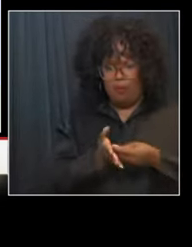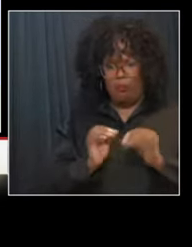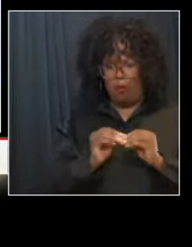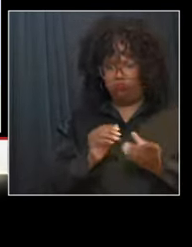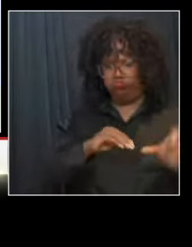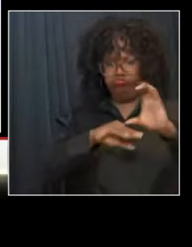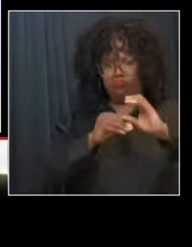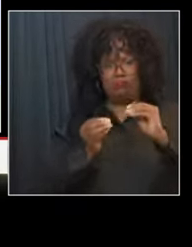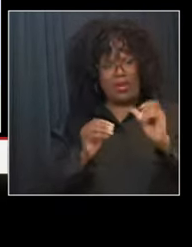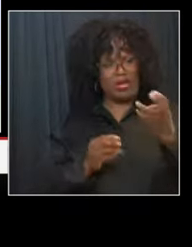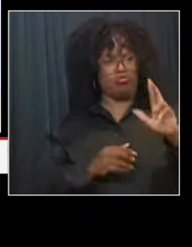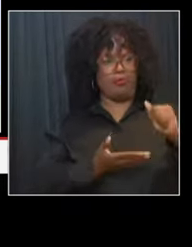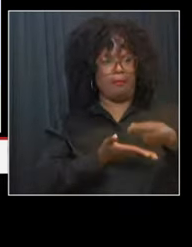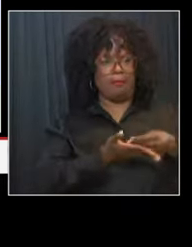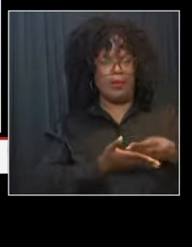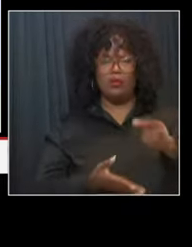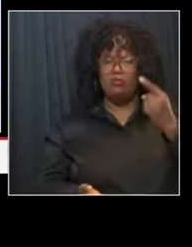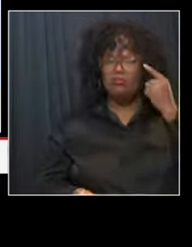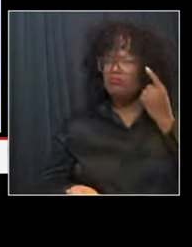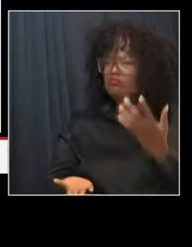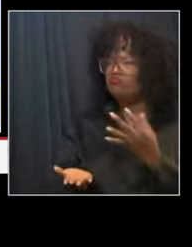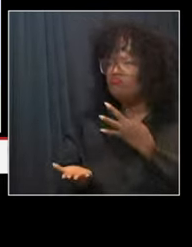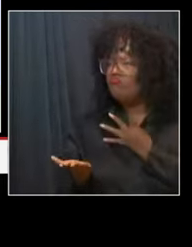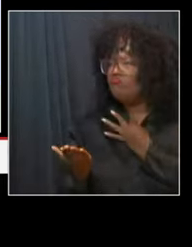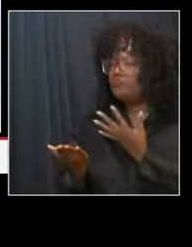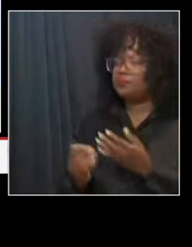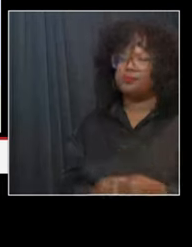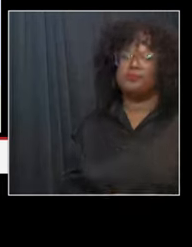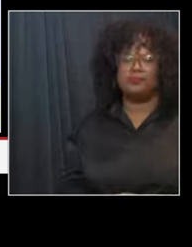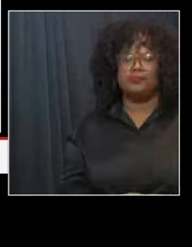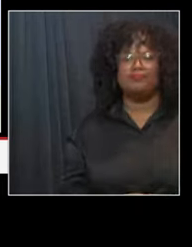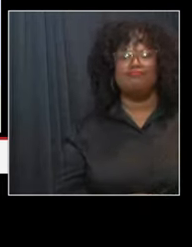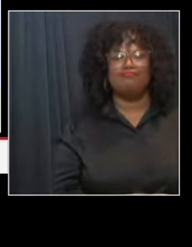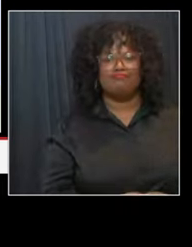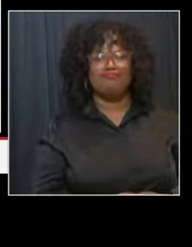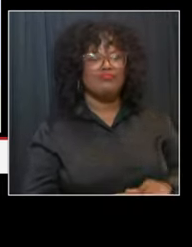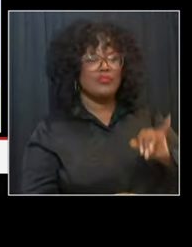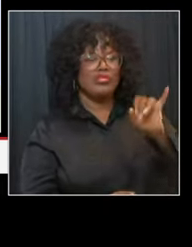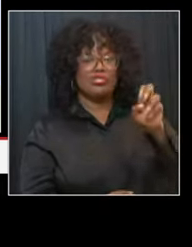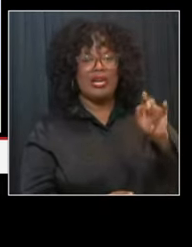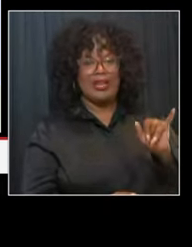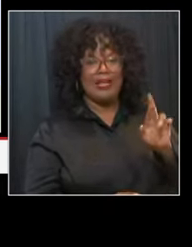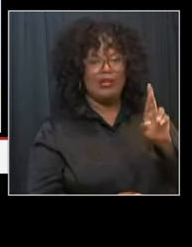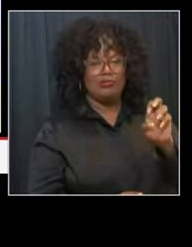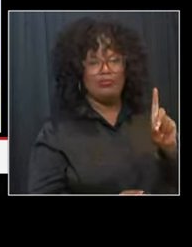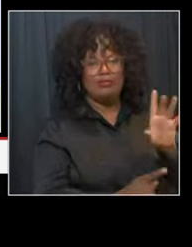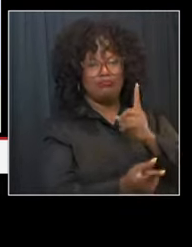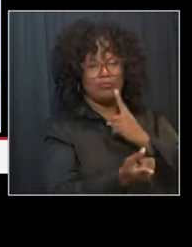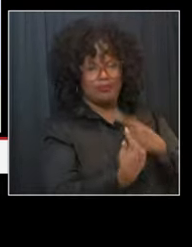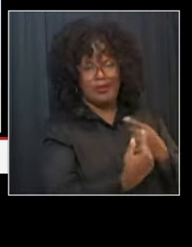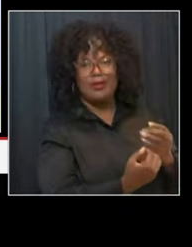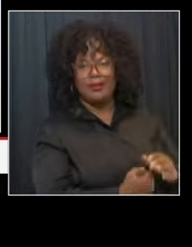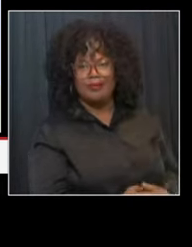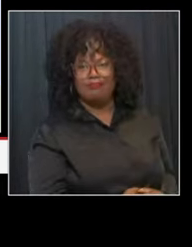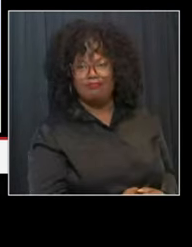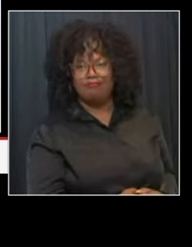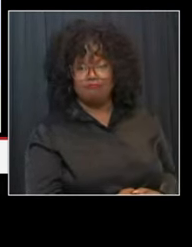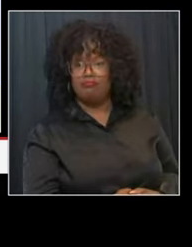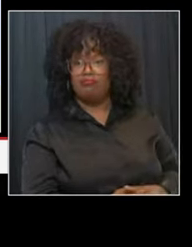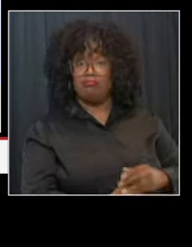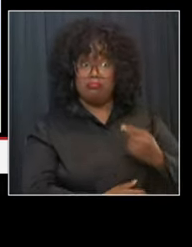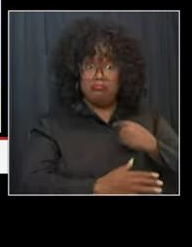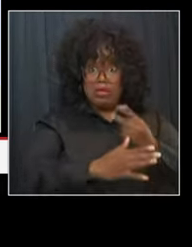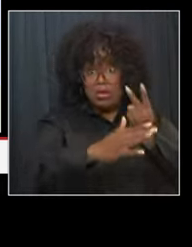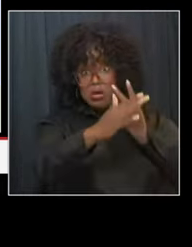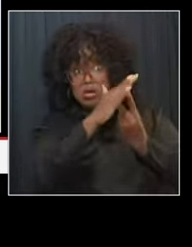Sure. So I'll also turn to the CFO if he wants to weigh in, but we do not anticipate a larger surplus than what you